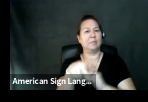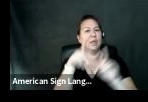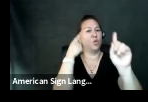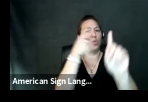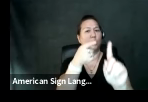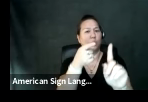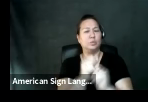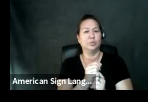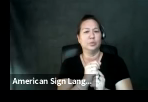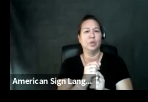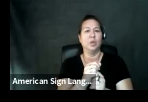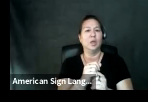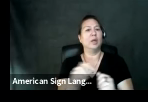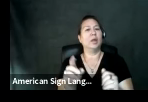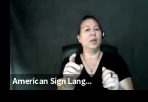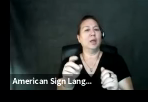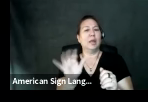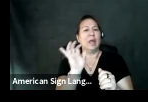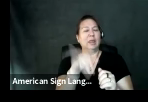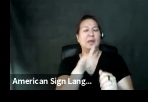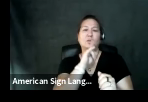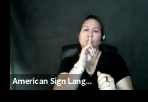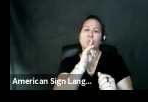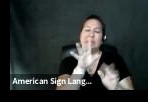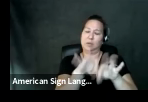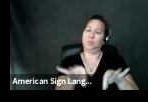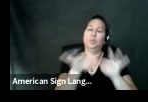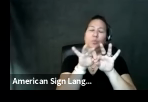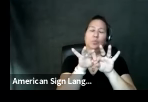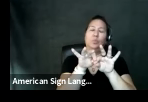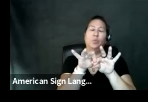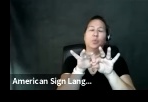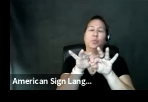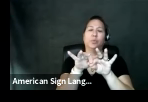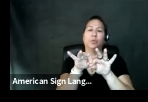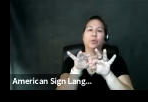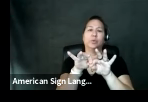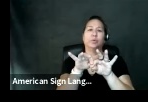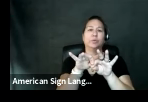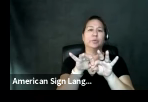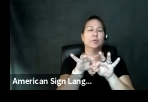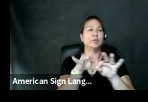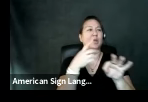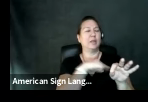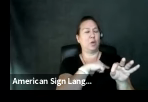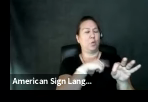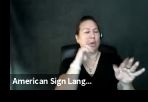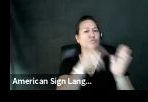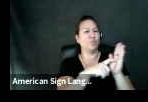step of the present levels plays a huge role in identifying areas of strength, but then also areas of need.